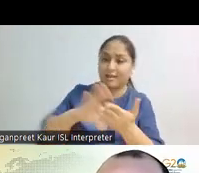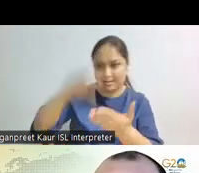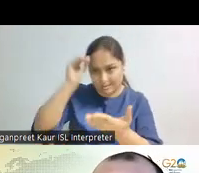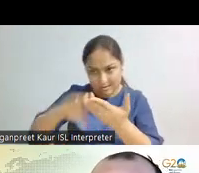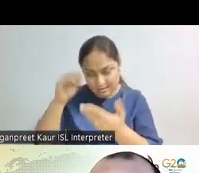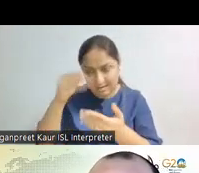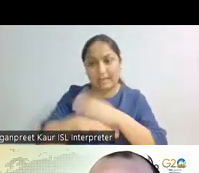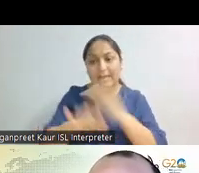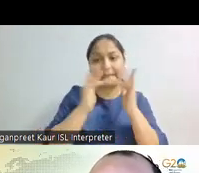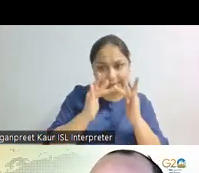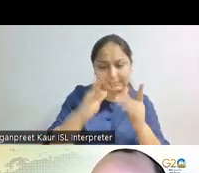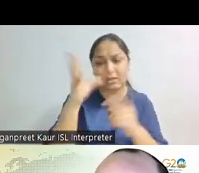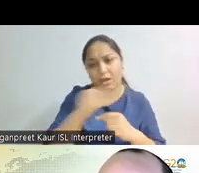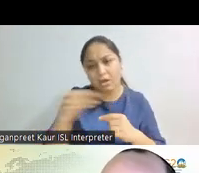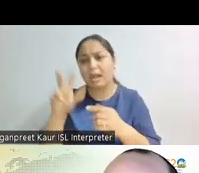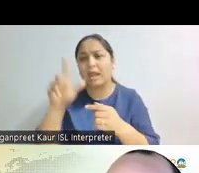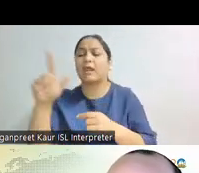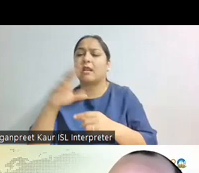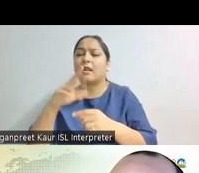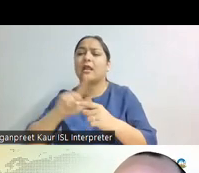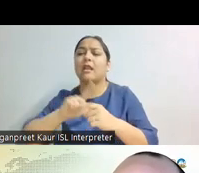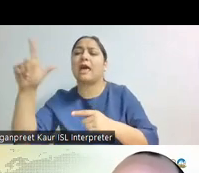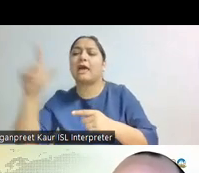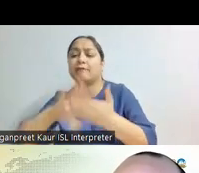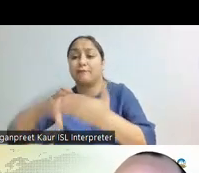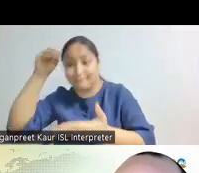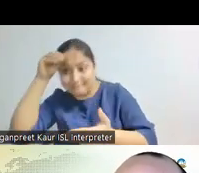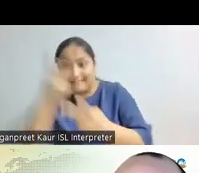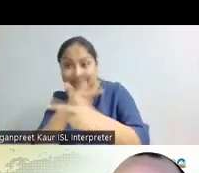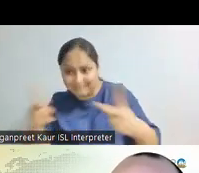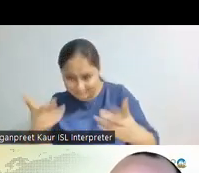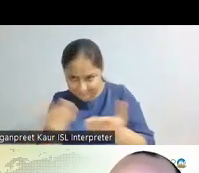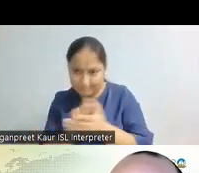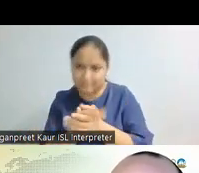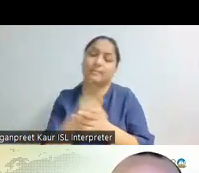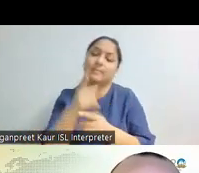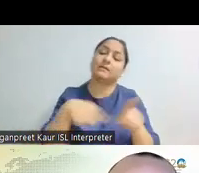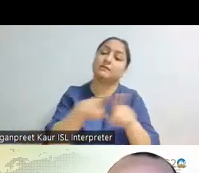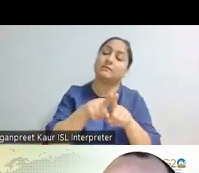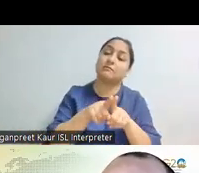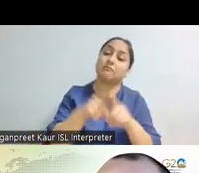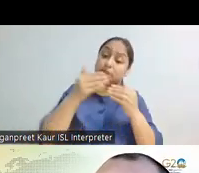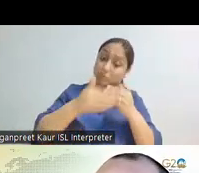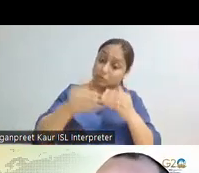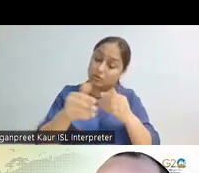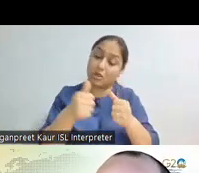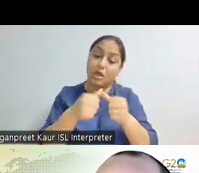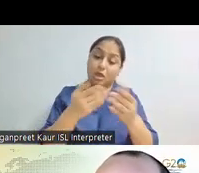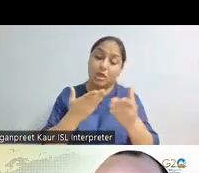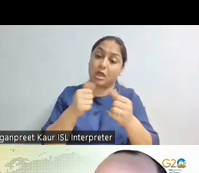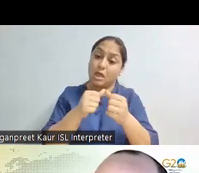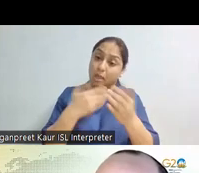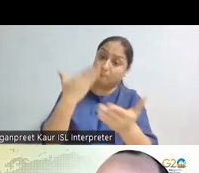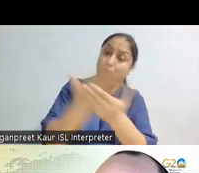for entrepreneurship training. And finally, within ensuring a continuum approach from education to skill building and employment, the